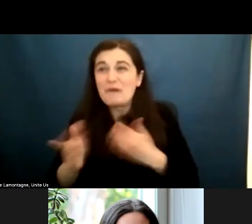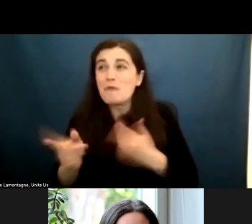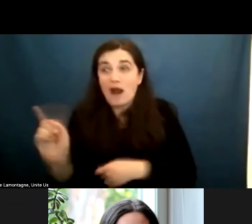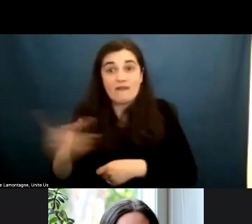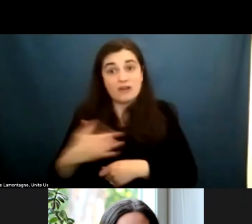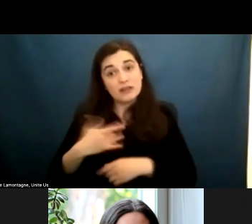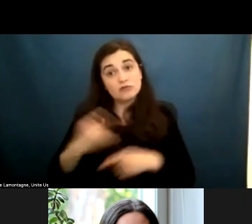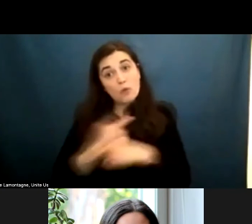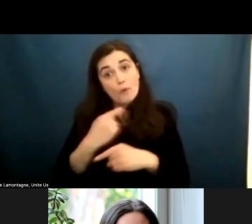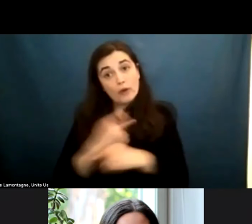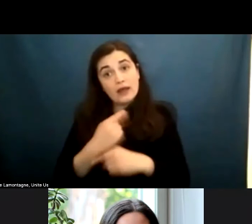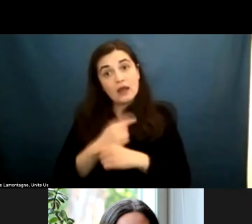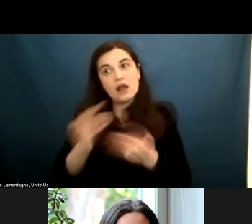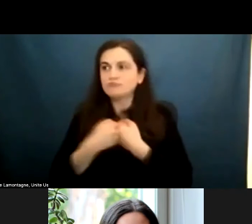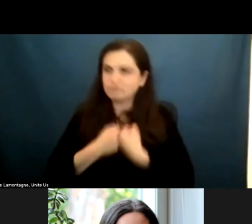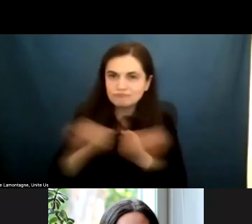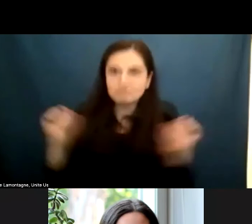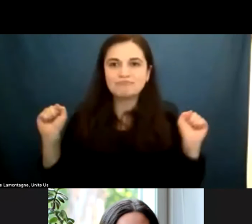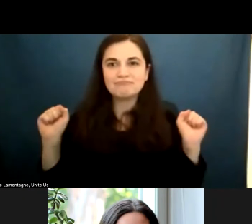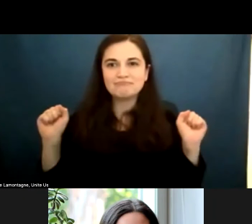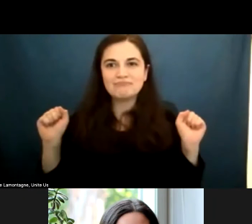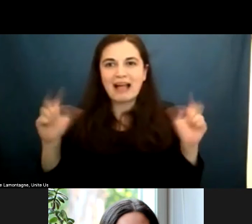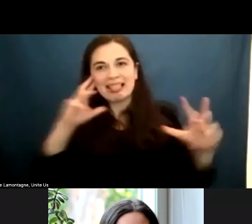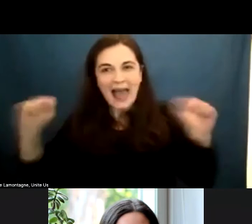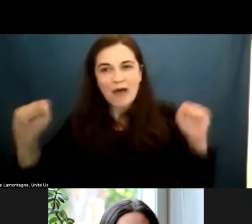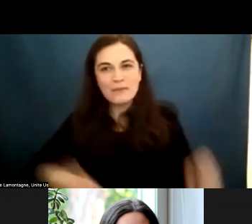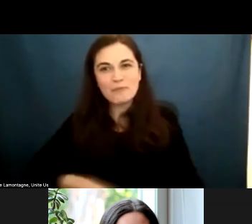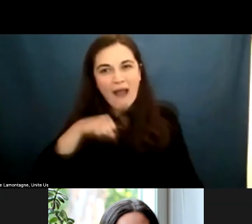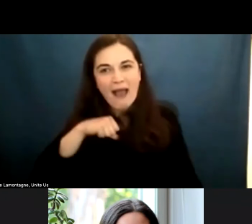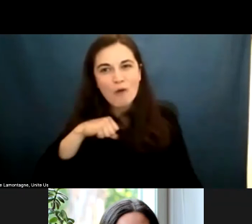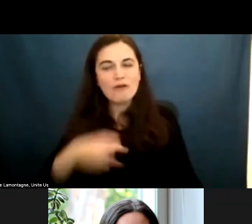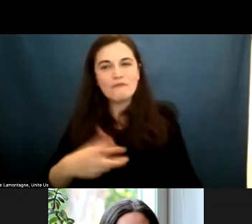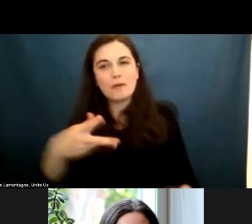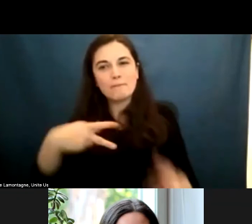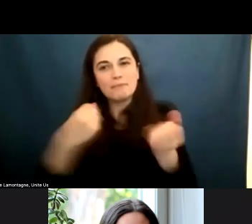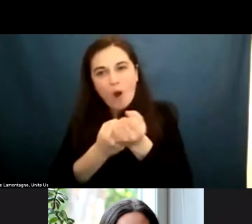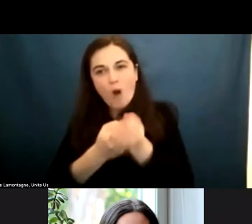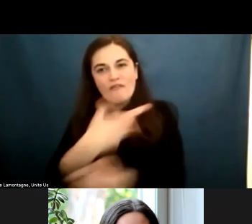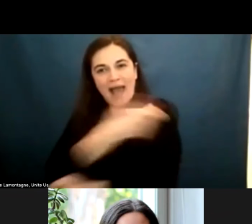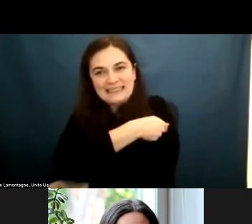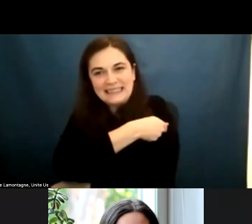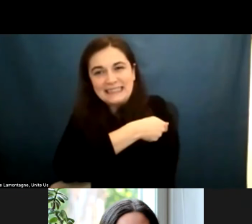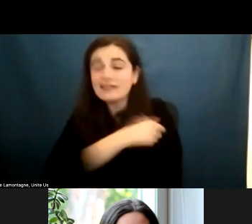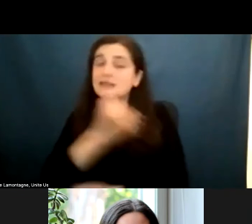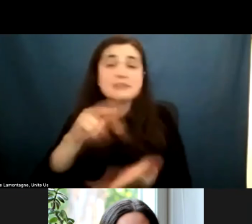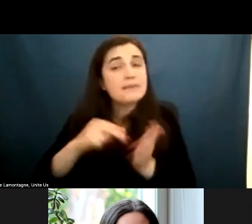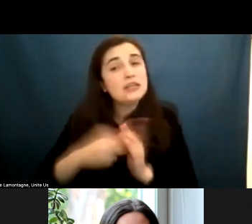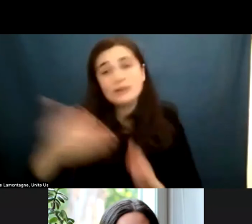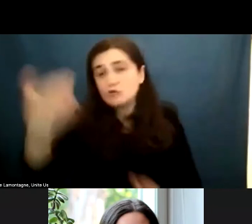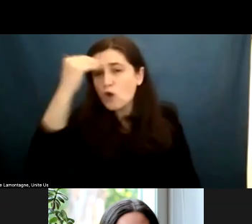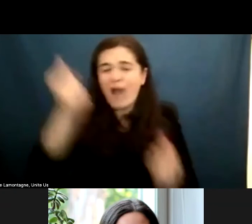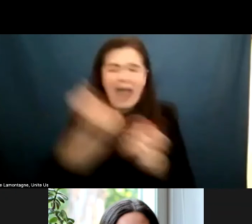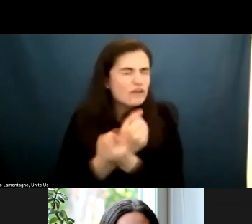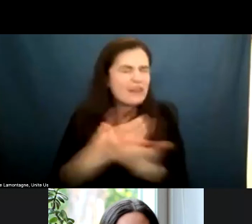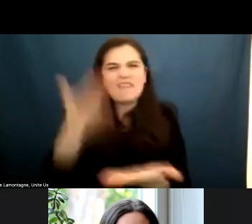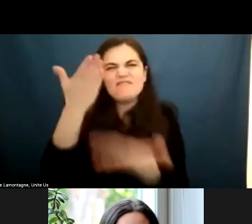coming out loud and proud as a pro-vaccine advocate. And that doesn't mean that you need to know everything about vaccines. That was the